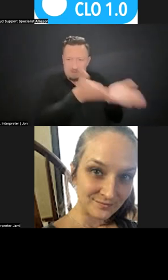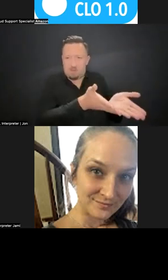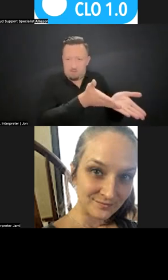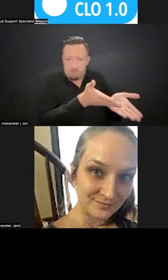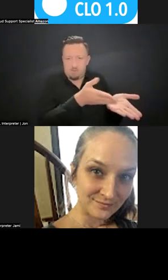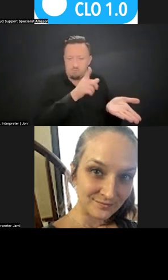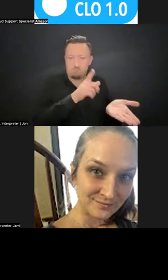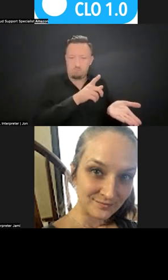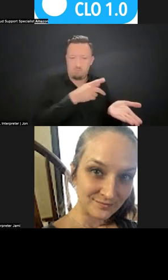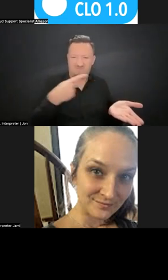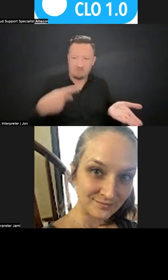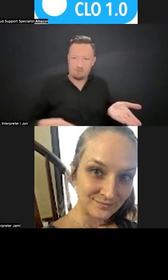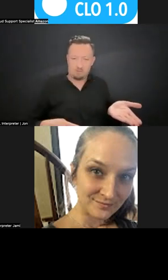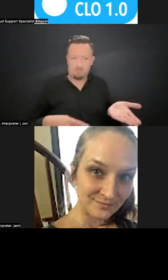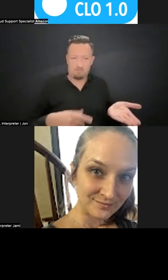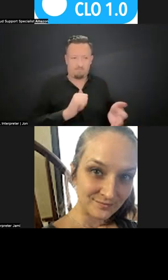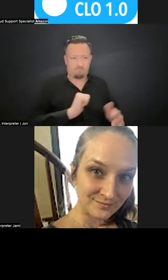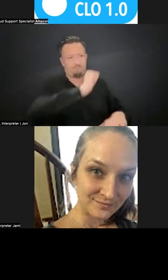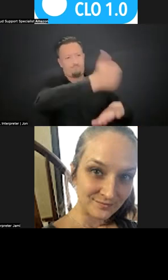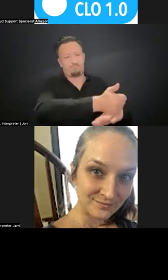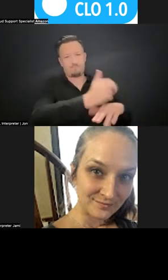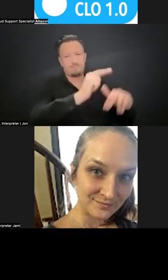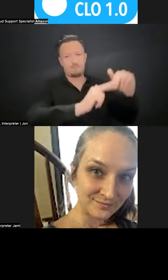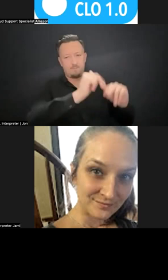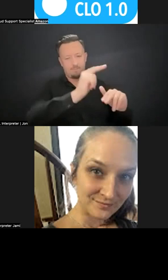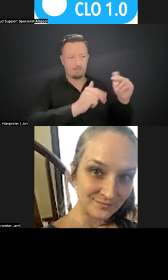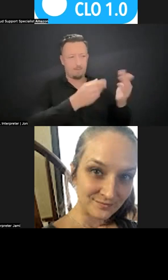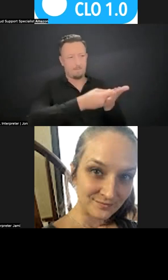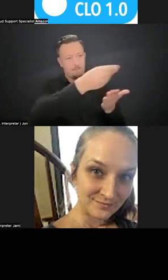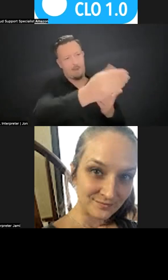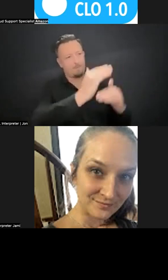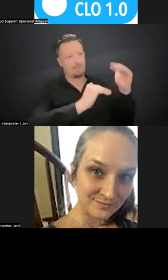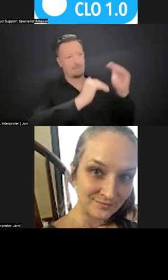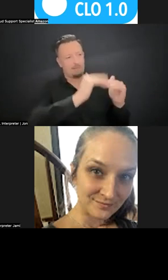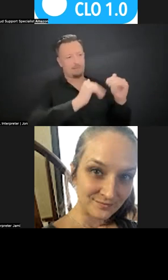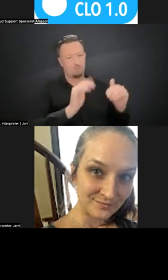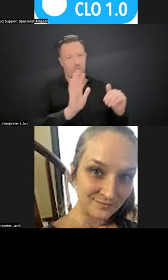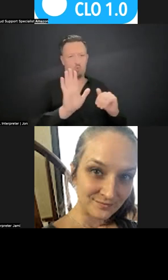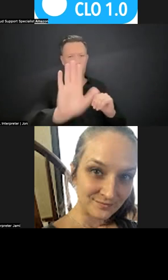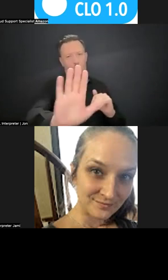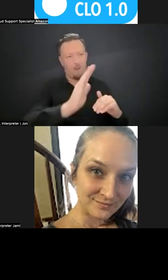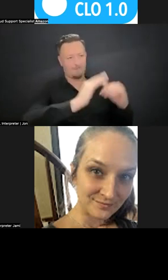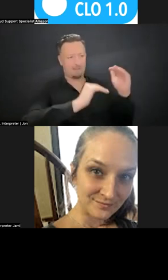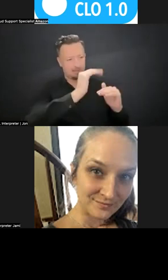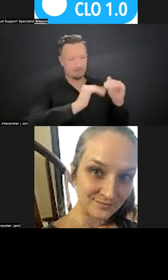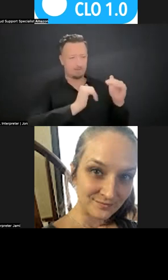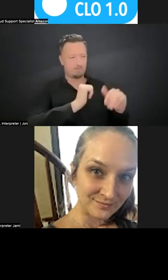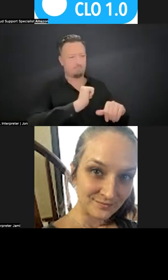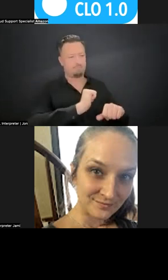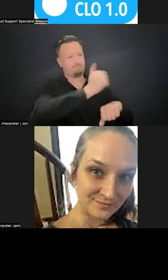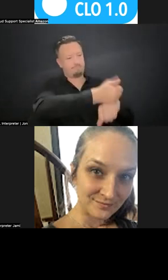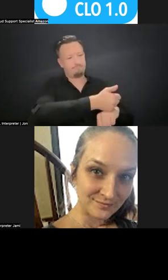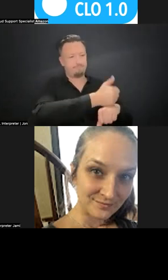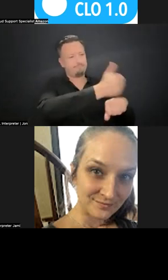It was just some physical location that you purchased. It was your building and you defined this data center. So